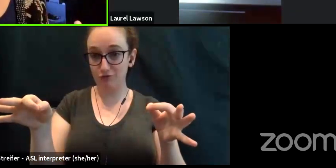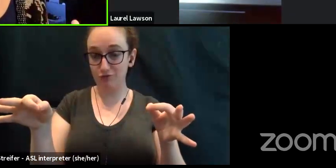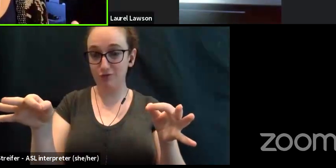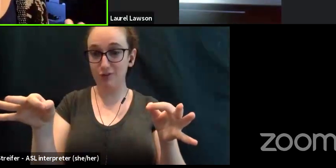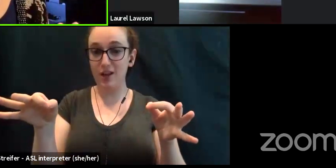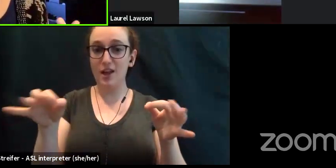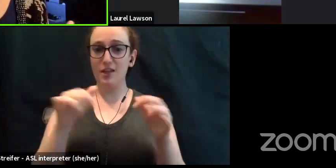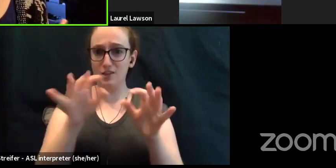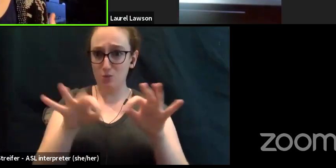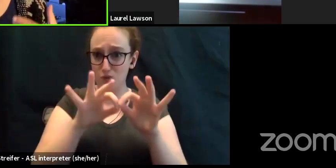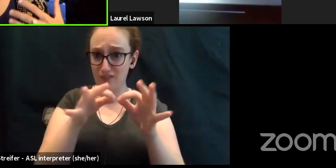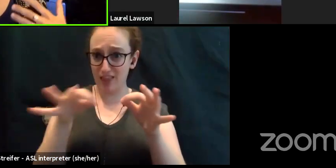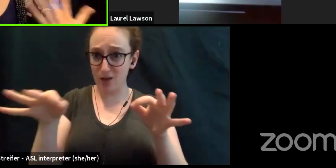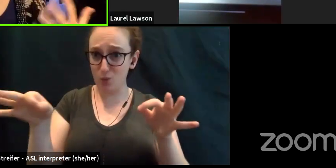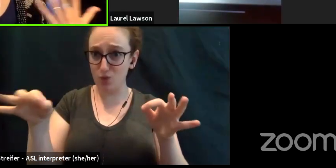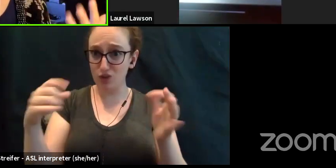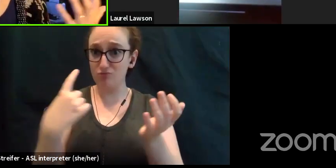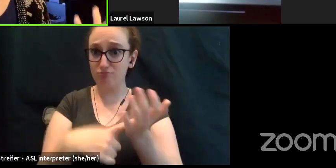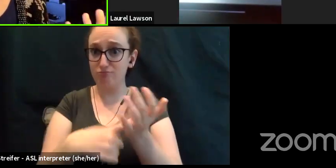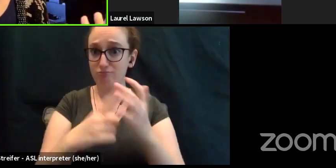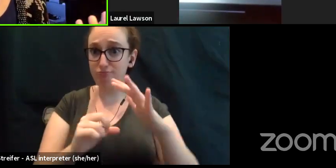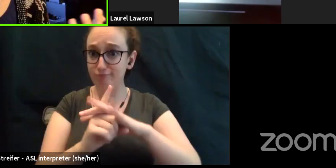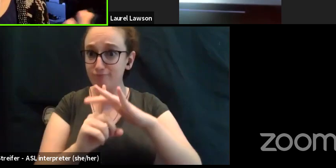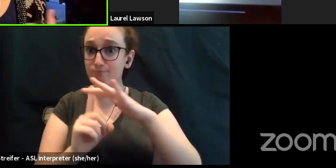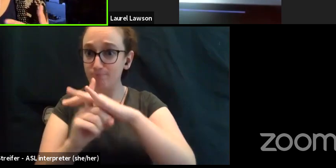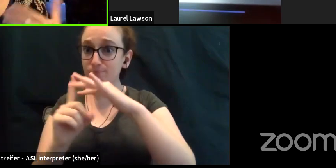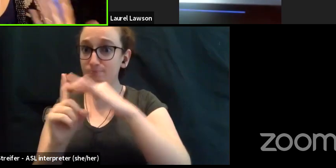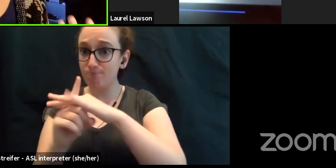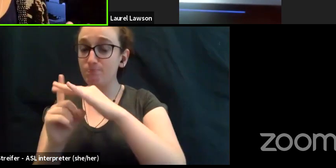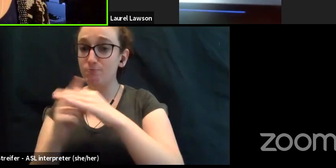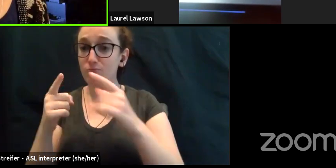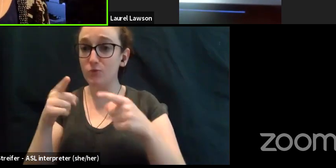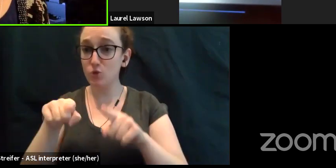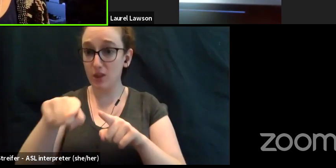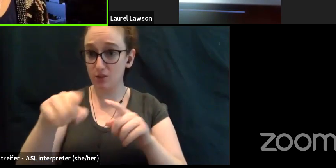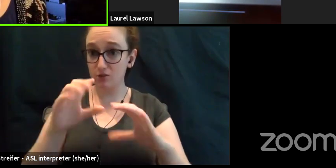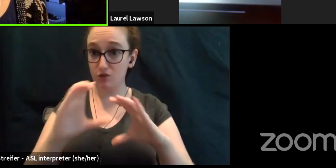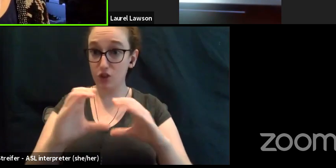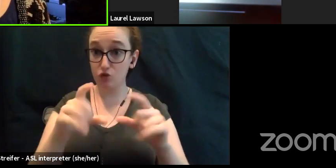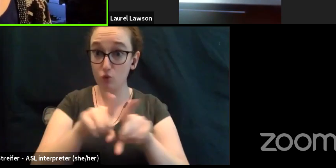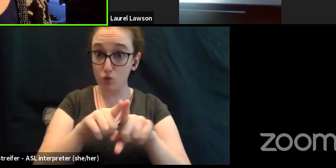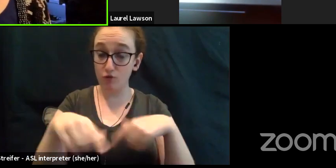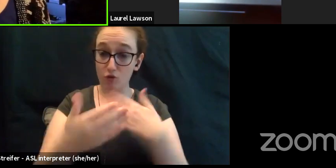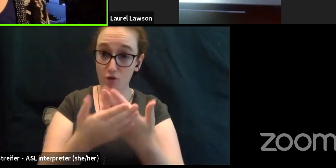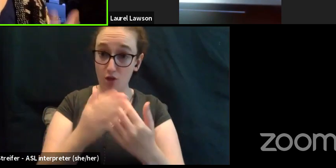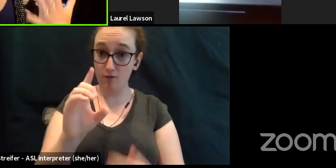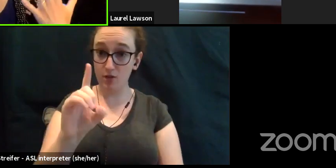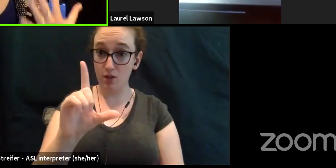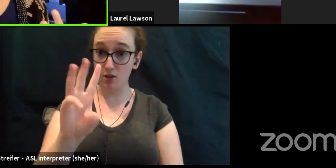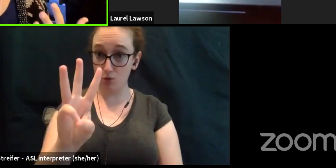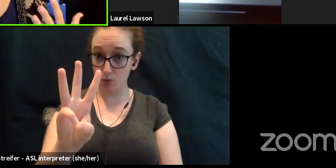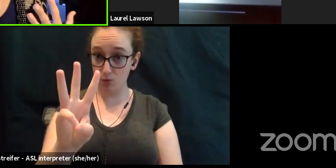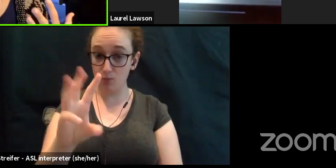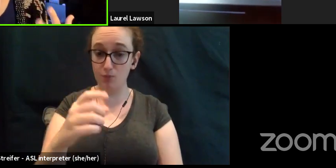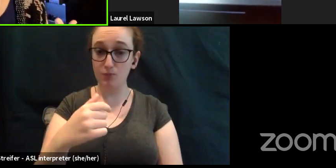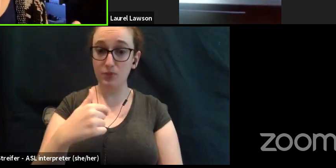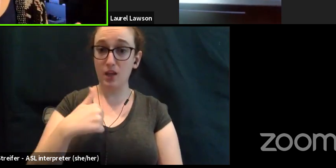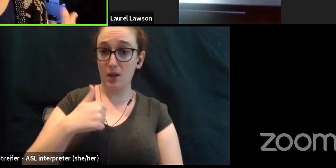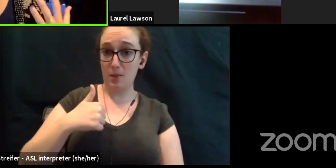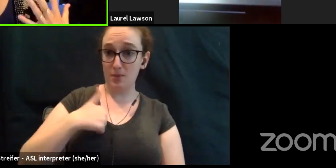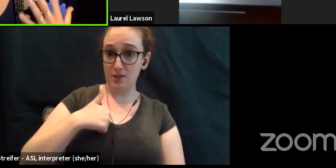importance is actually something that's come up multiple times over the conversations, even in this series. So, okay, as somebody